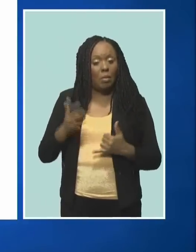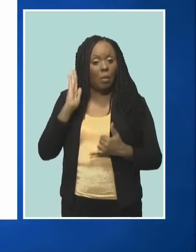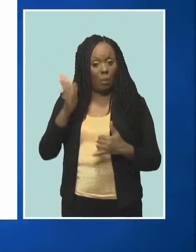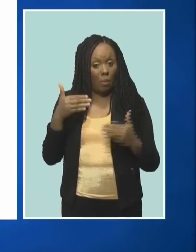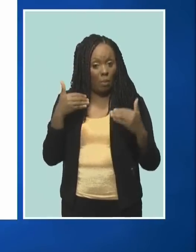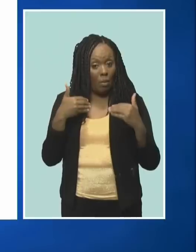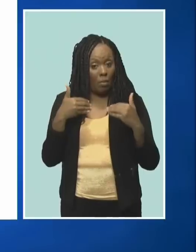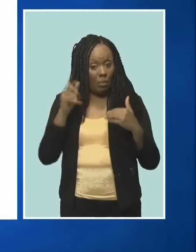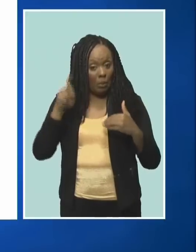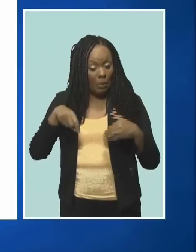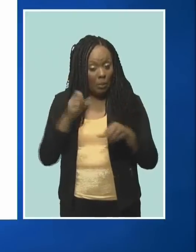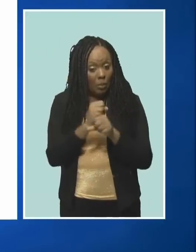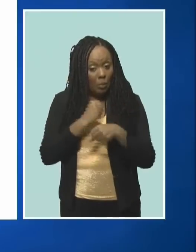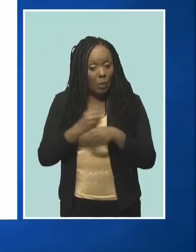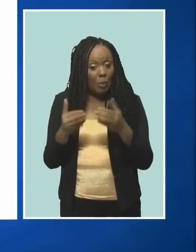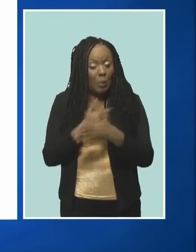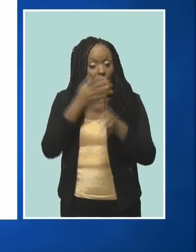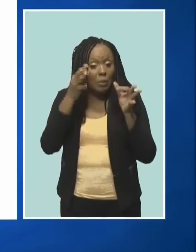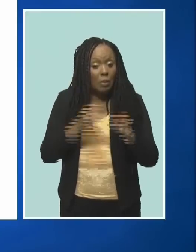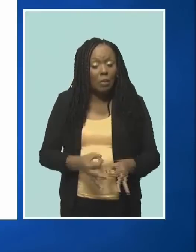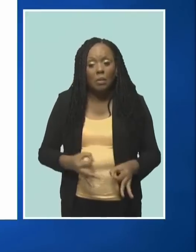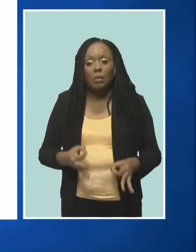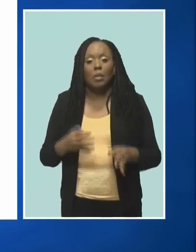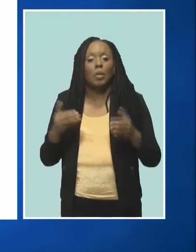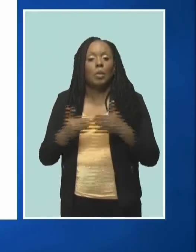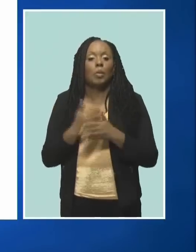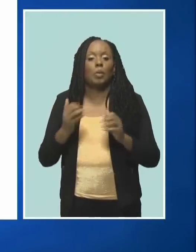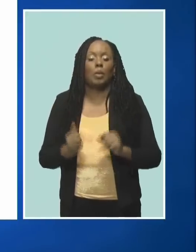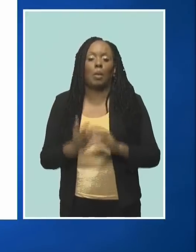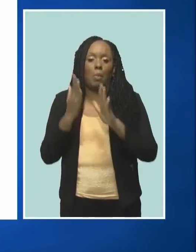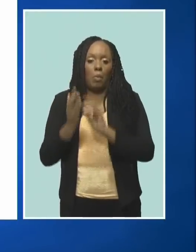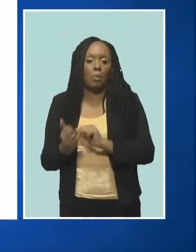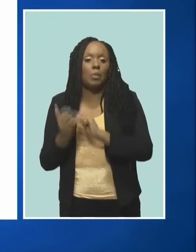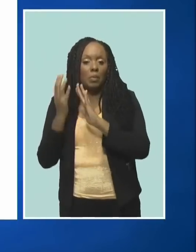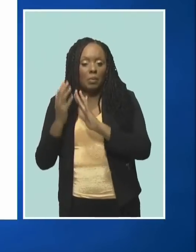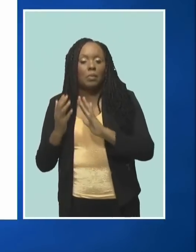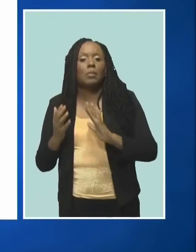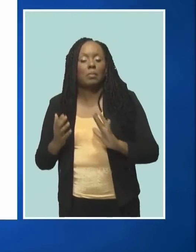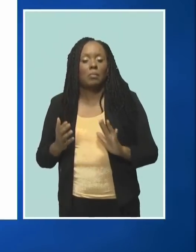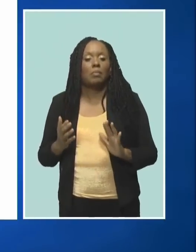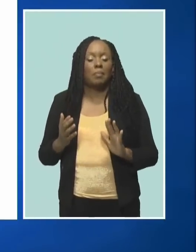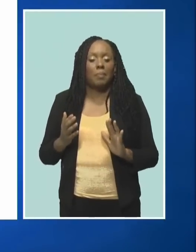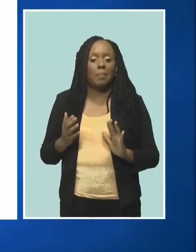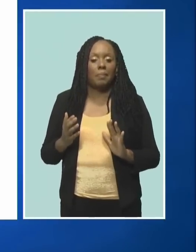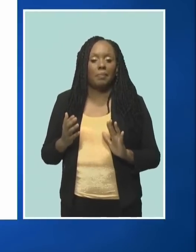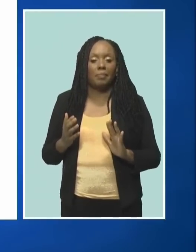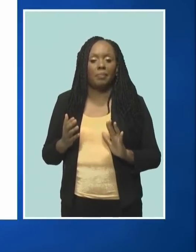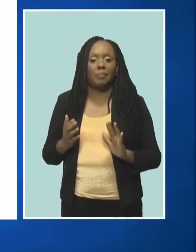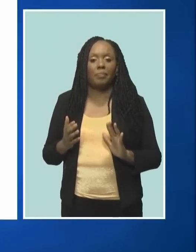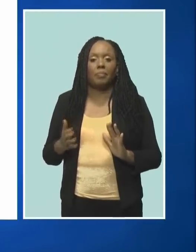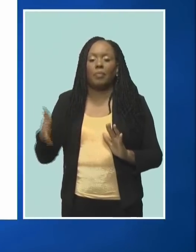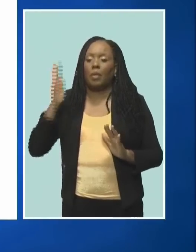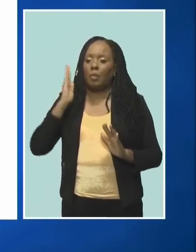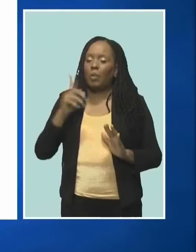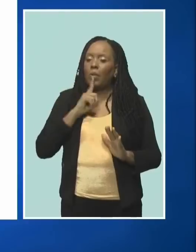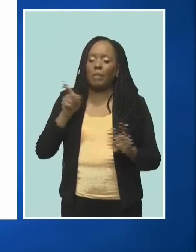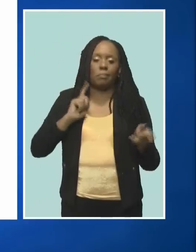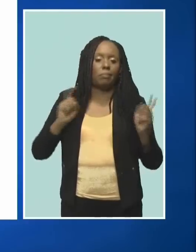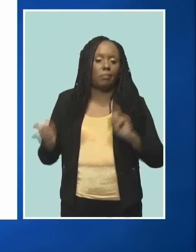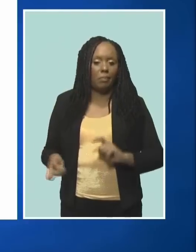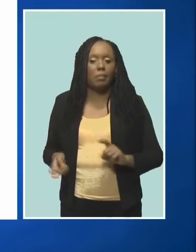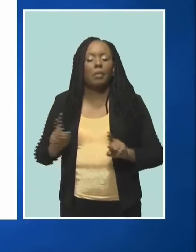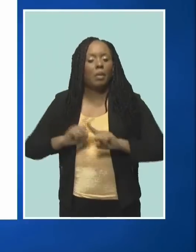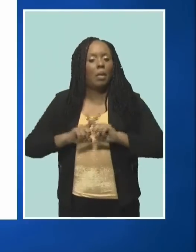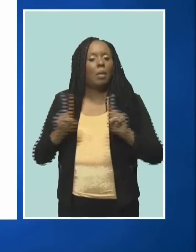new decisions and approaches, on the eve of a convention, which is something going to be completely new and novel to them. But I think that the